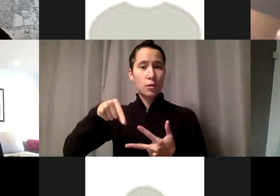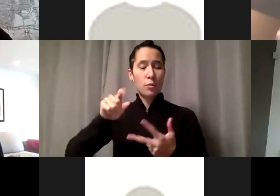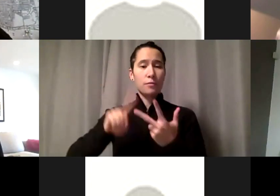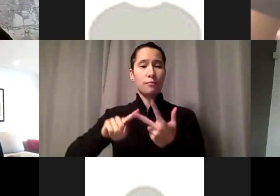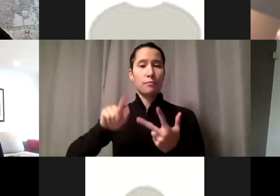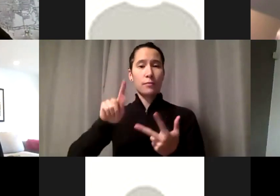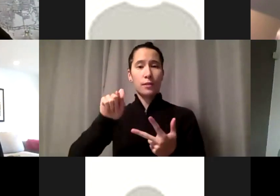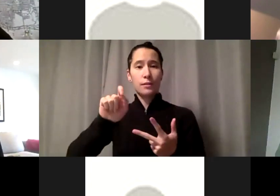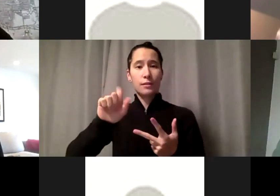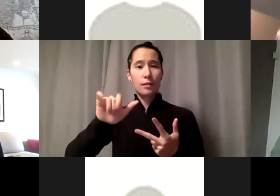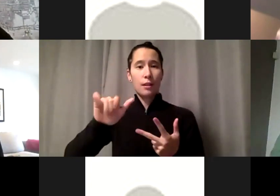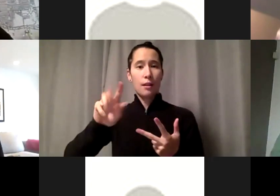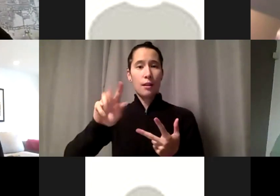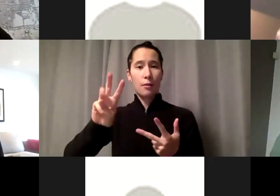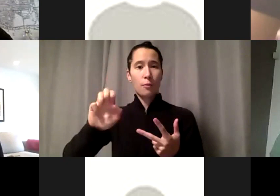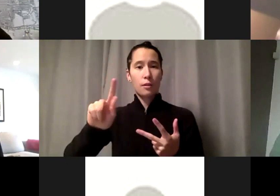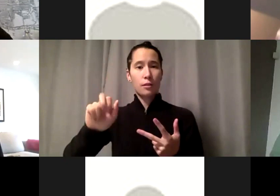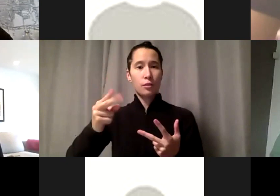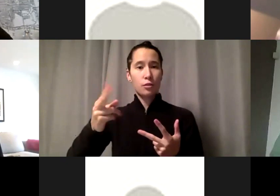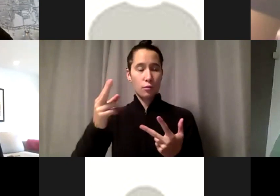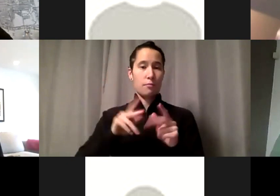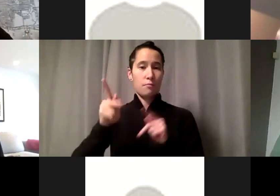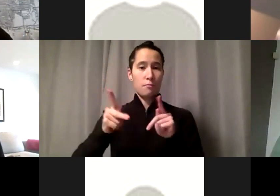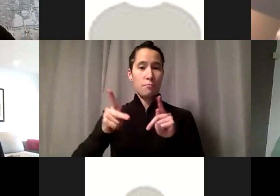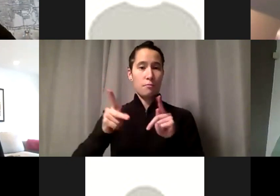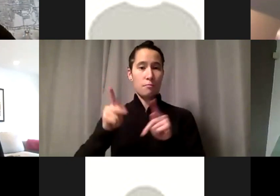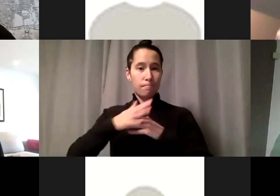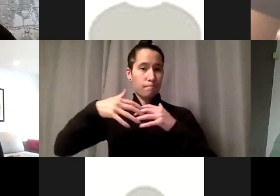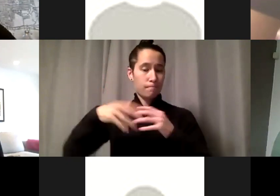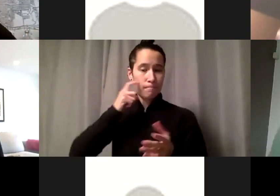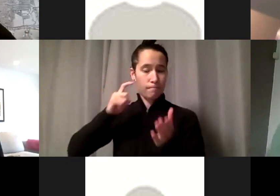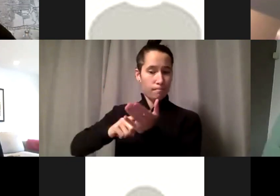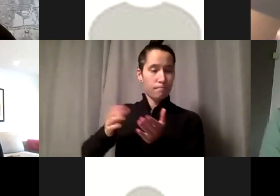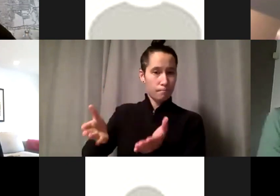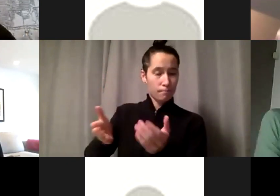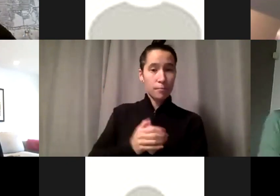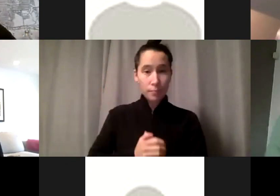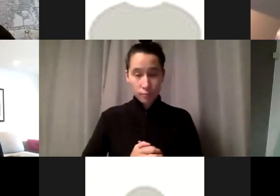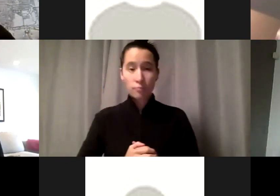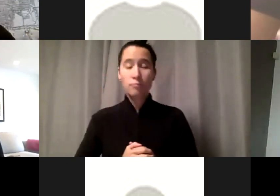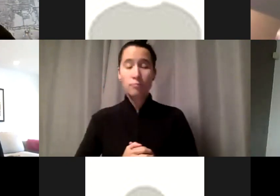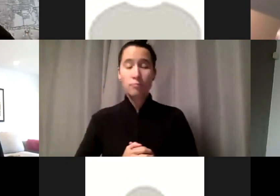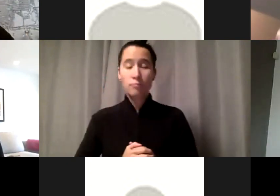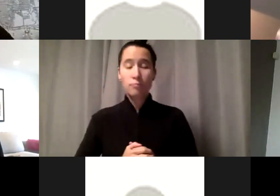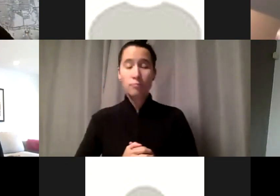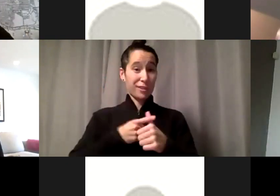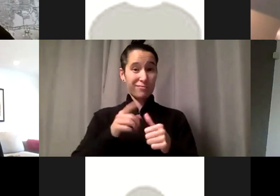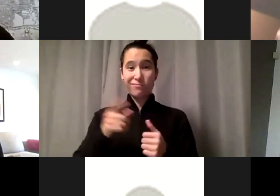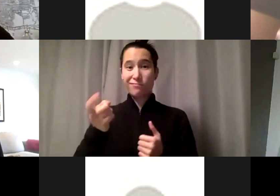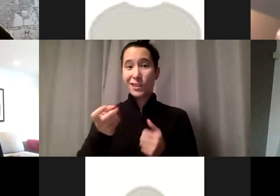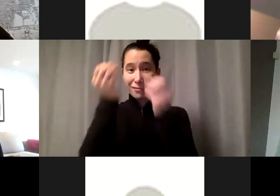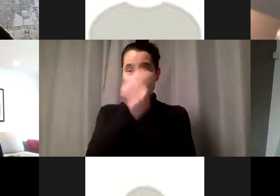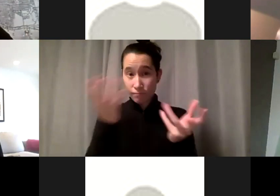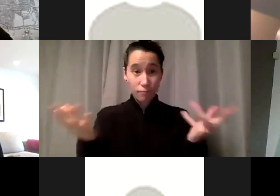purpose of our call and our agenda today is really laser focused on one thing, and that is to provide clarity. So if we know anything